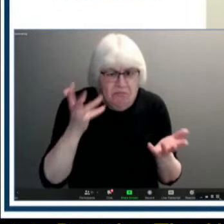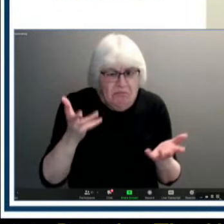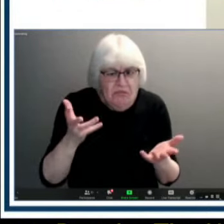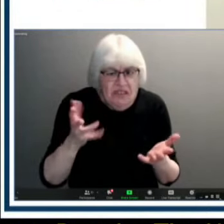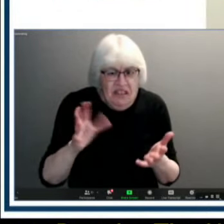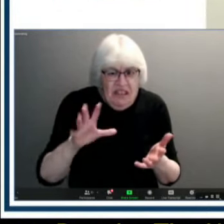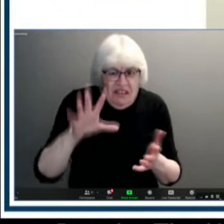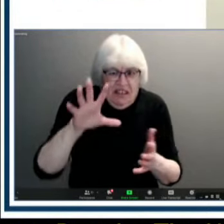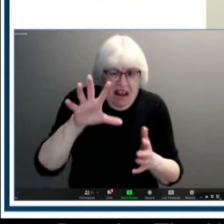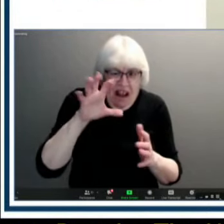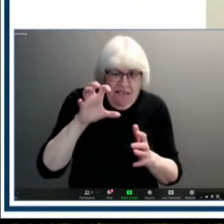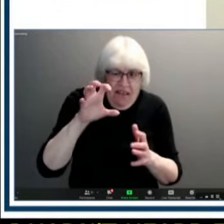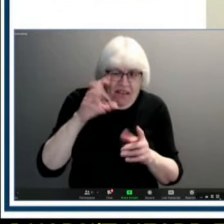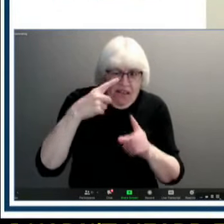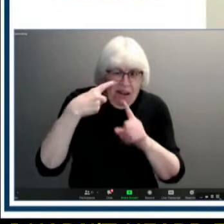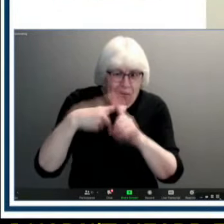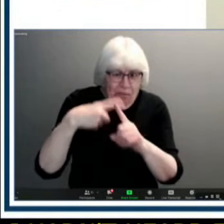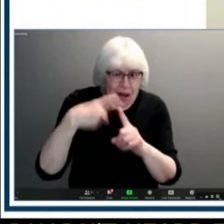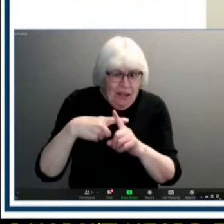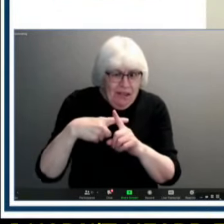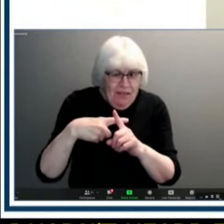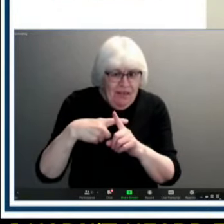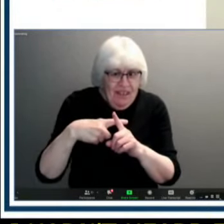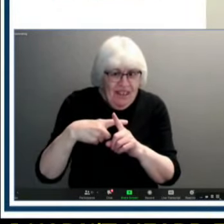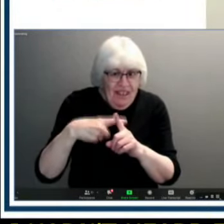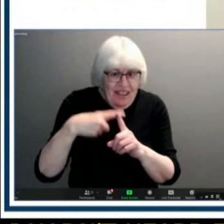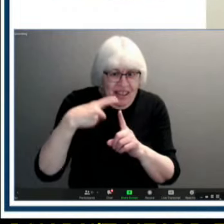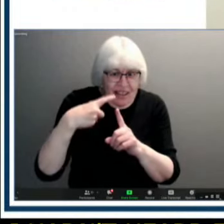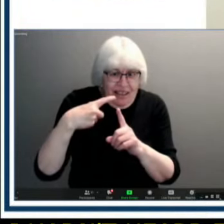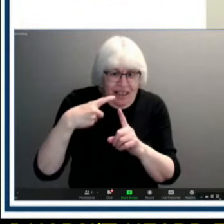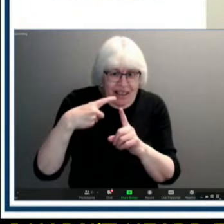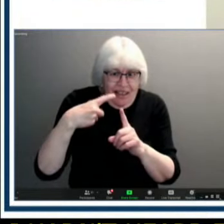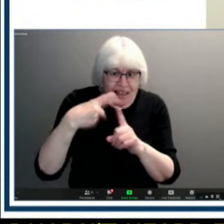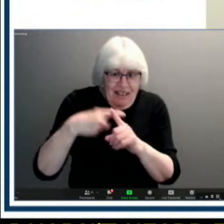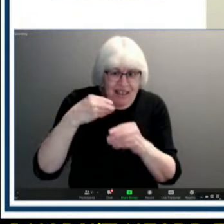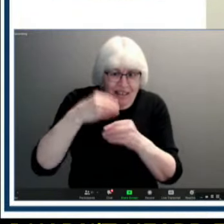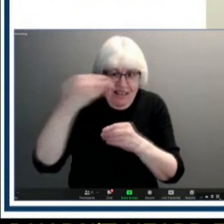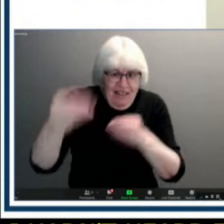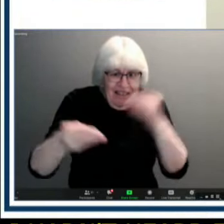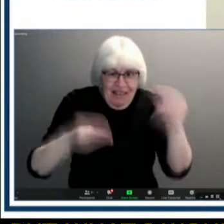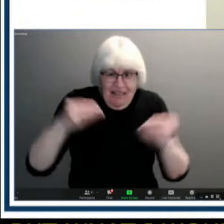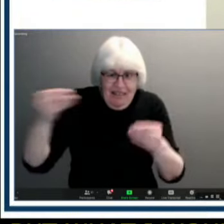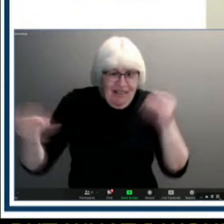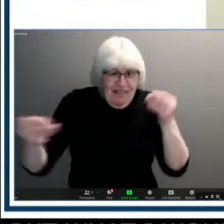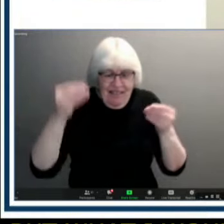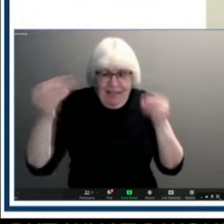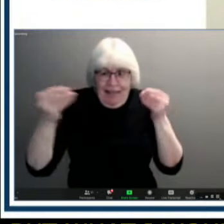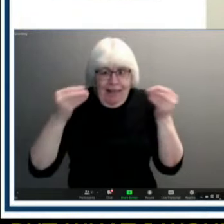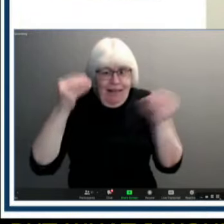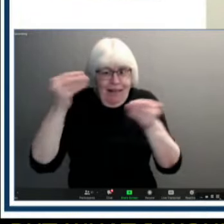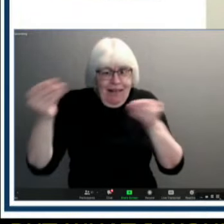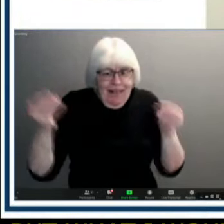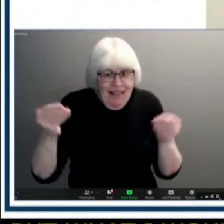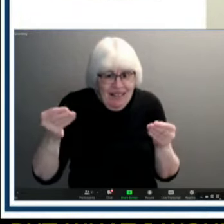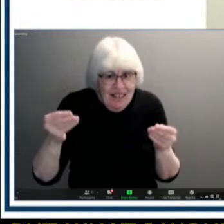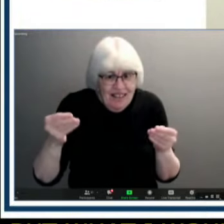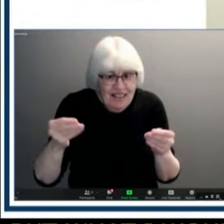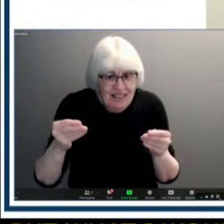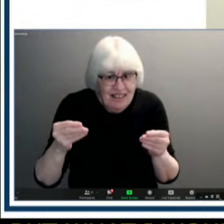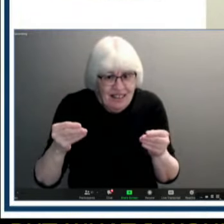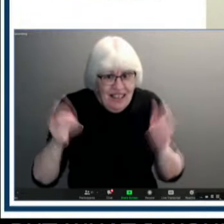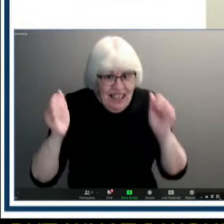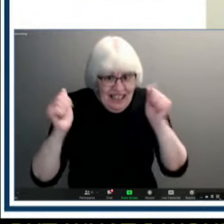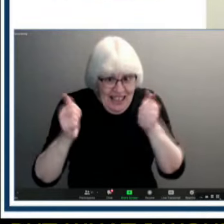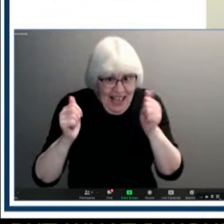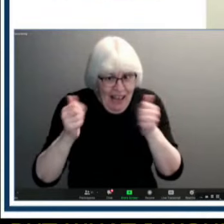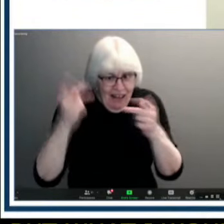Each of those people had a certain number of contacts. So even if they had 10, well, that you can do the math, and they did 10 today and 10